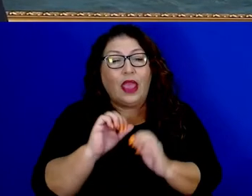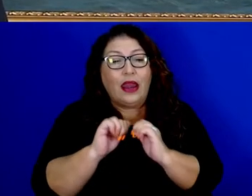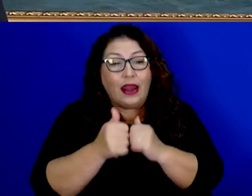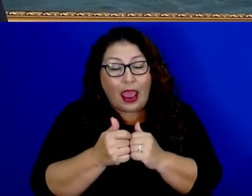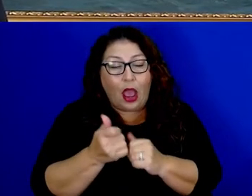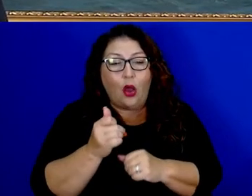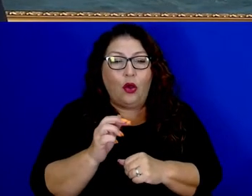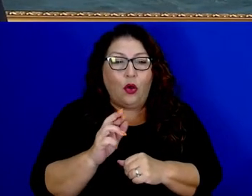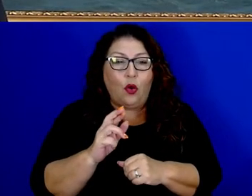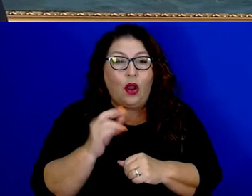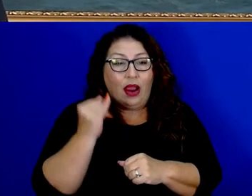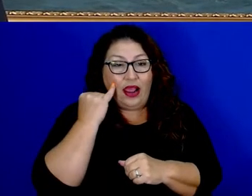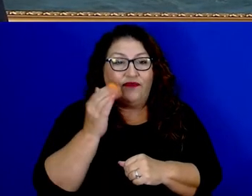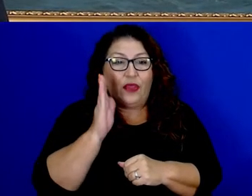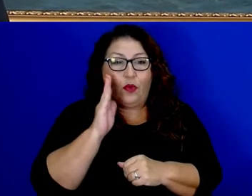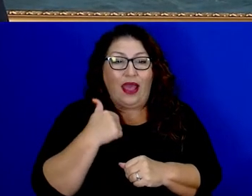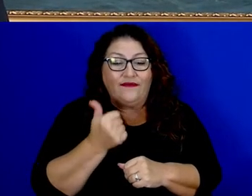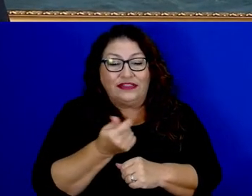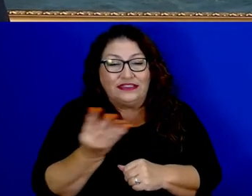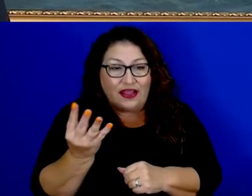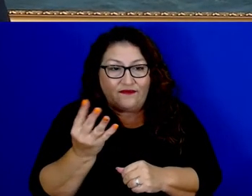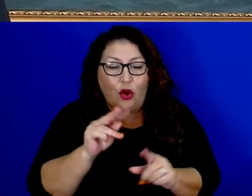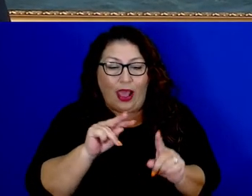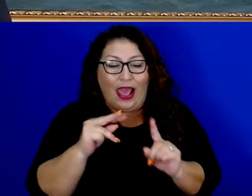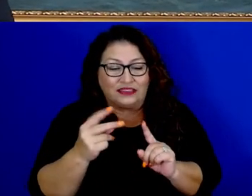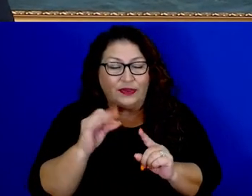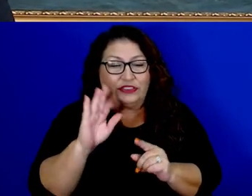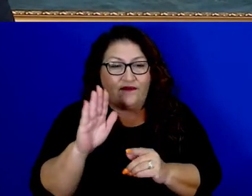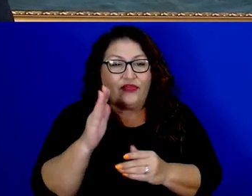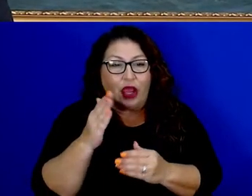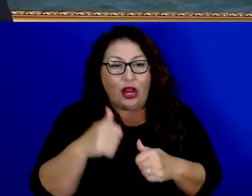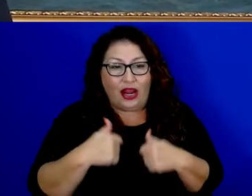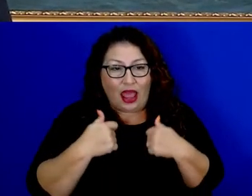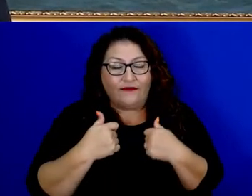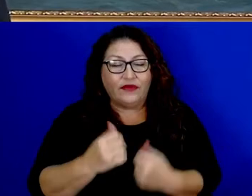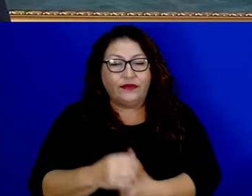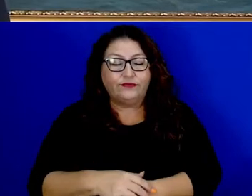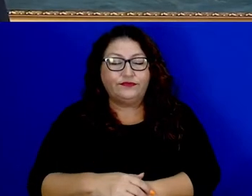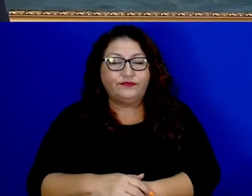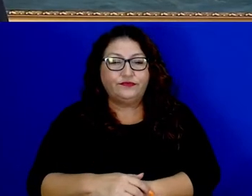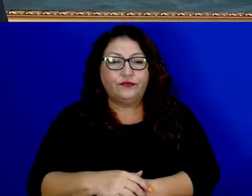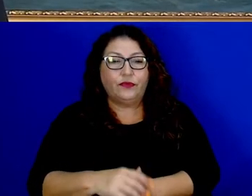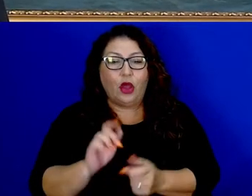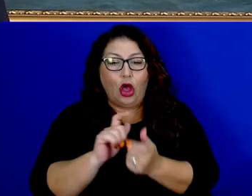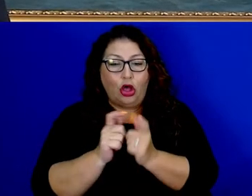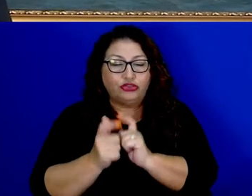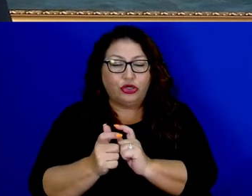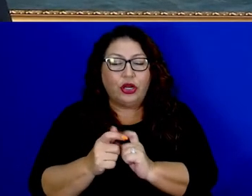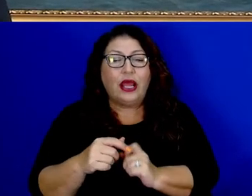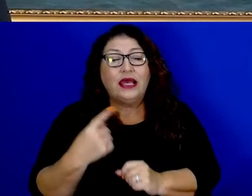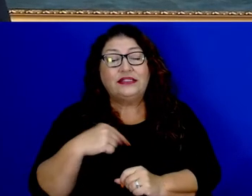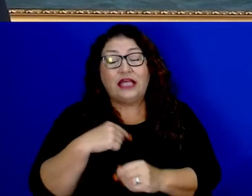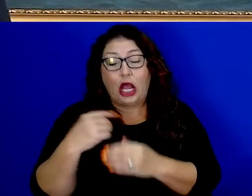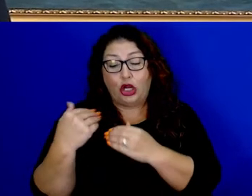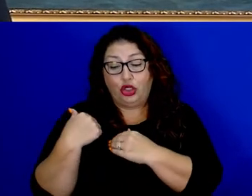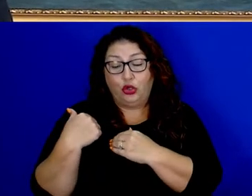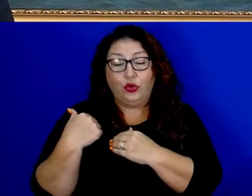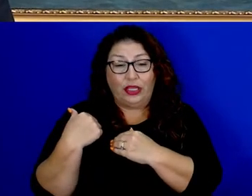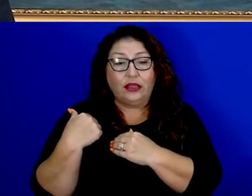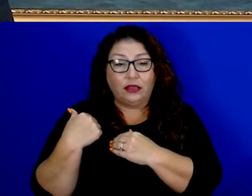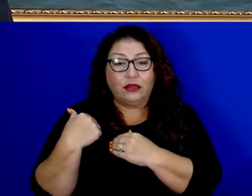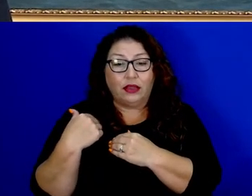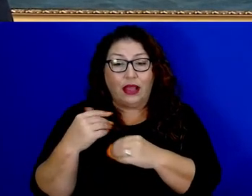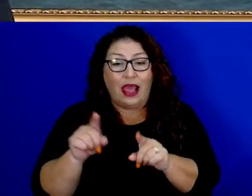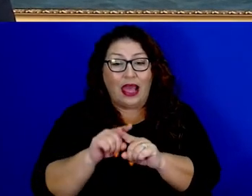several aspects of their life overturned. It is our duty and responsibility as policymakers